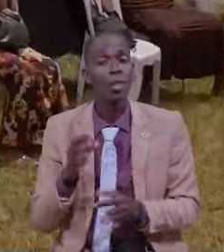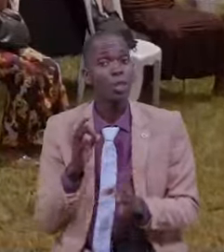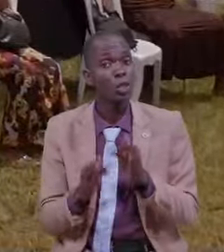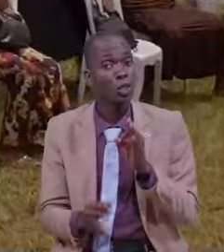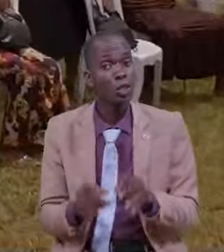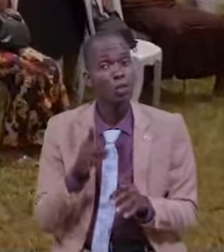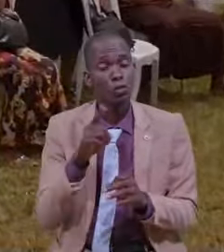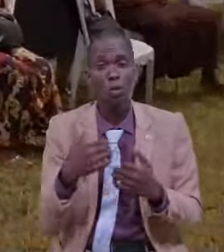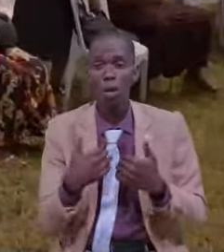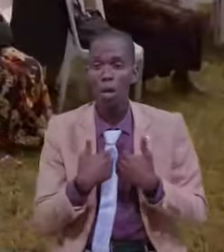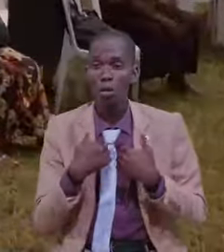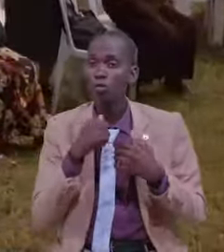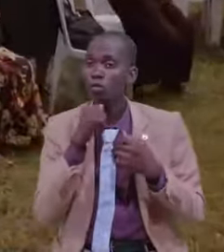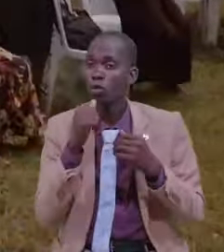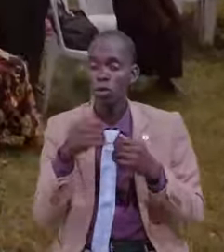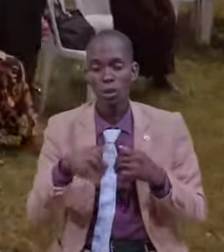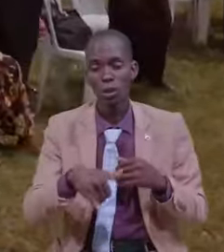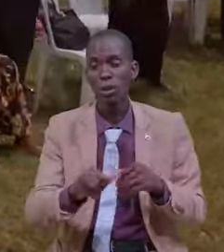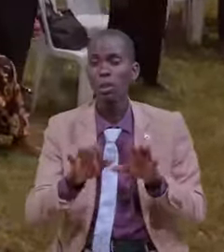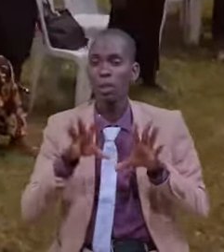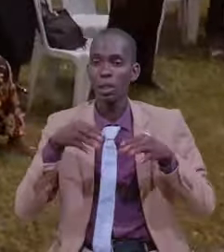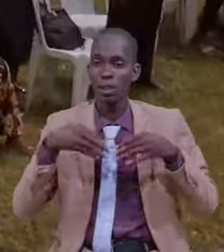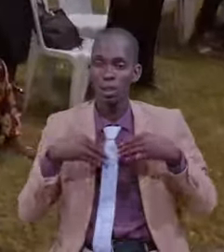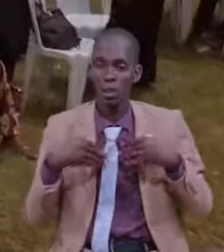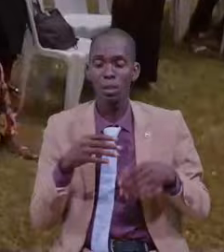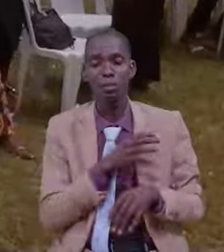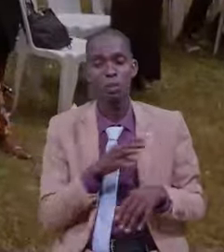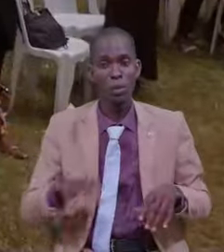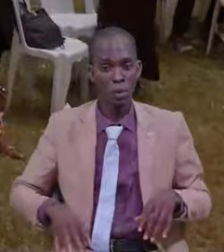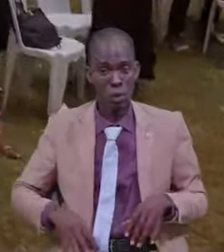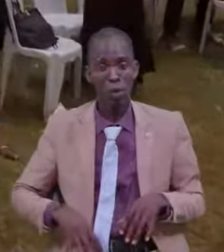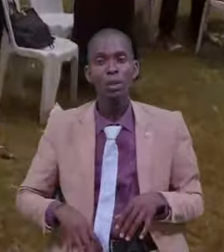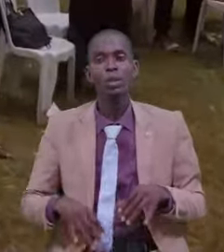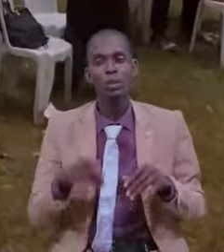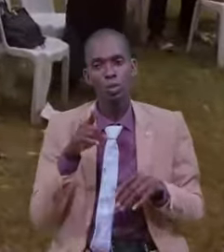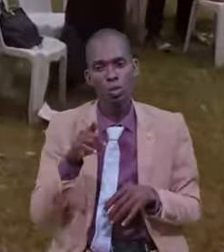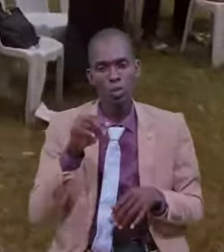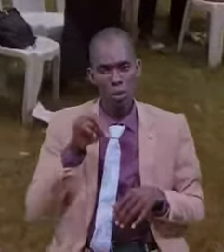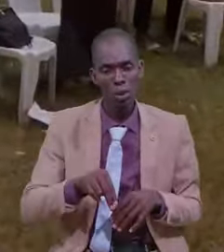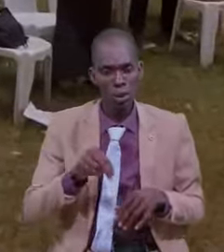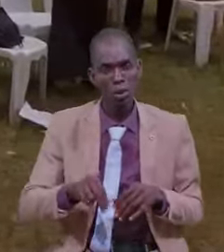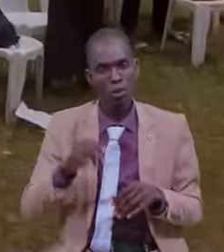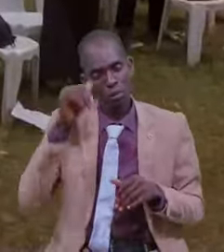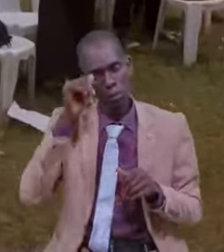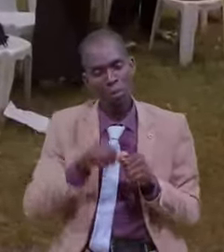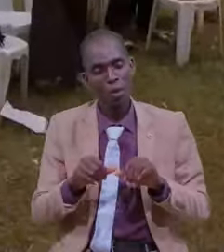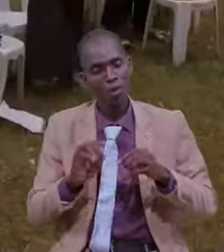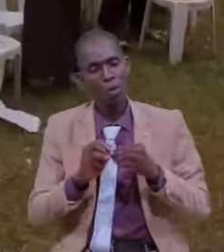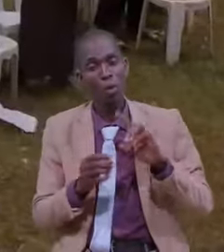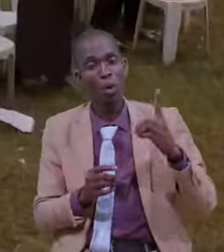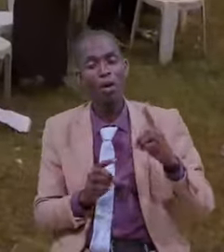the Lord, it begins with personal salvation. And it's very